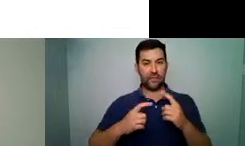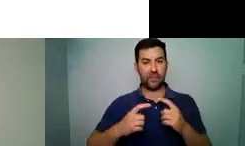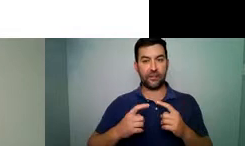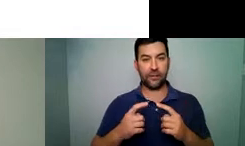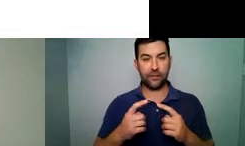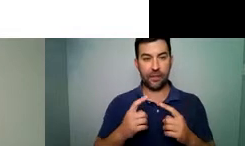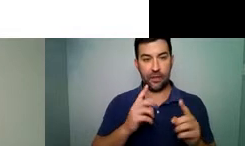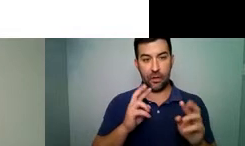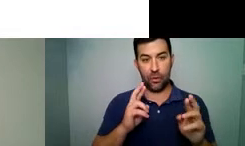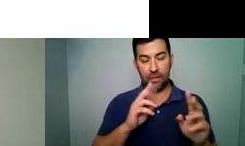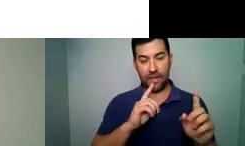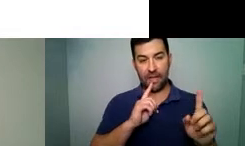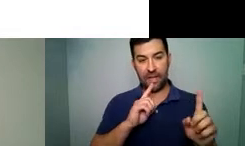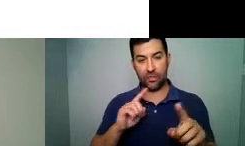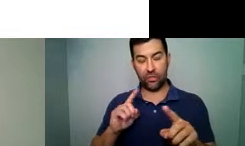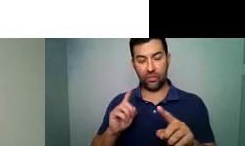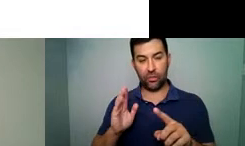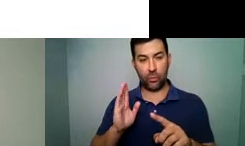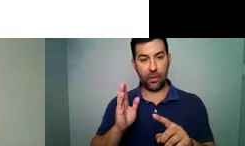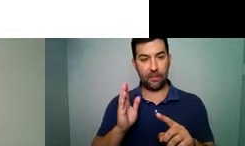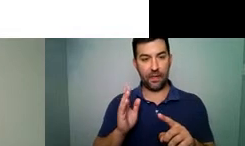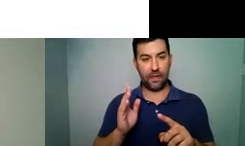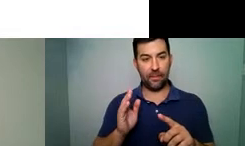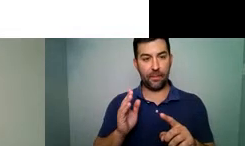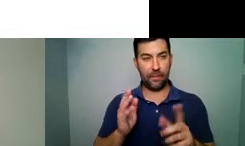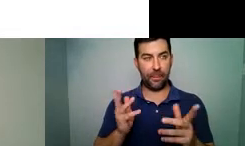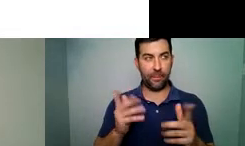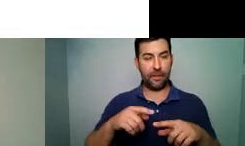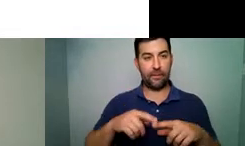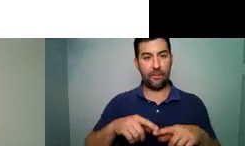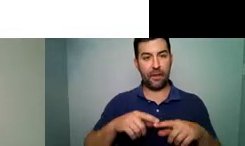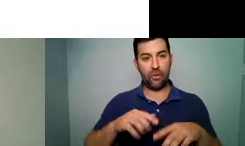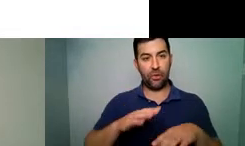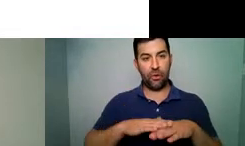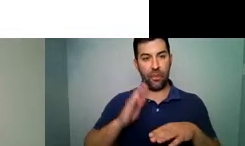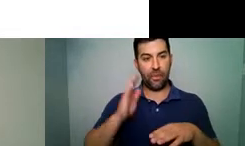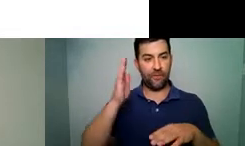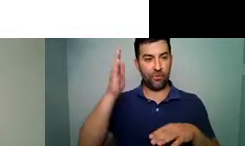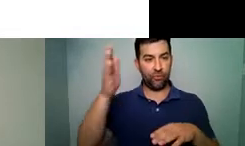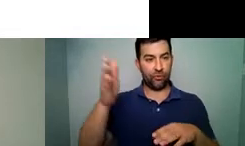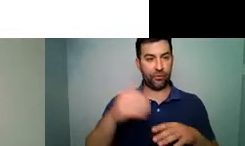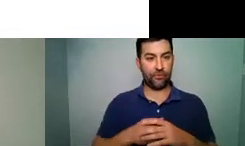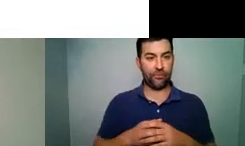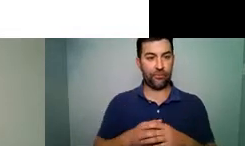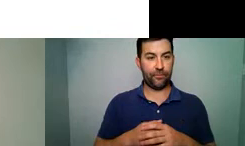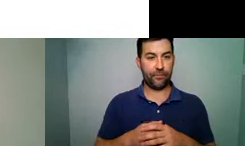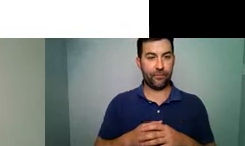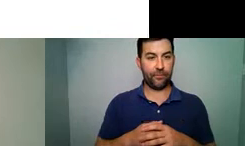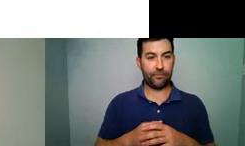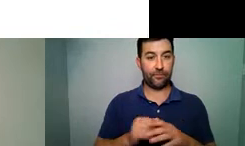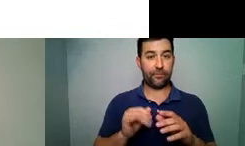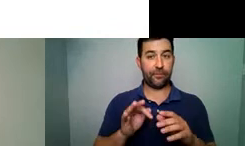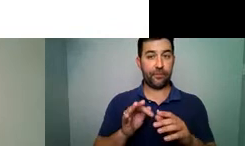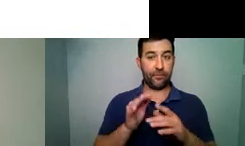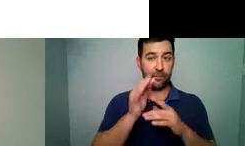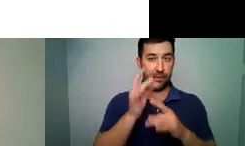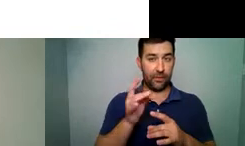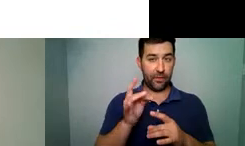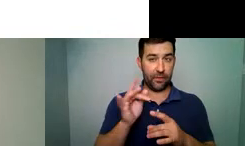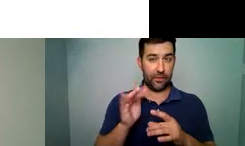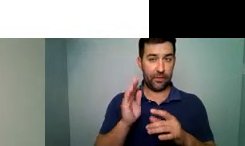hopefully answers on that will be, dependent on the future. For those who are very much interested in what that future